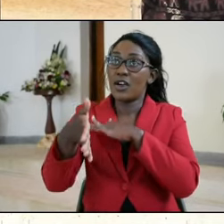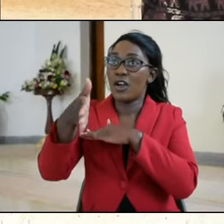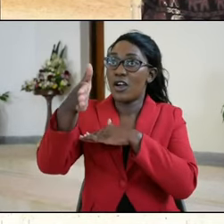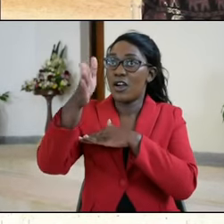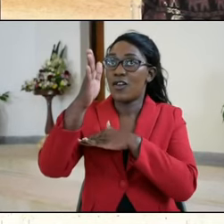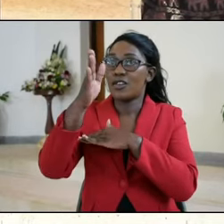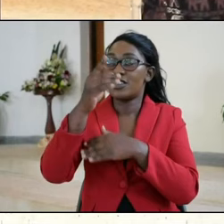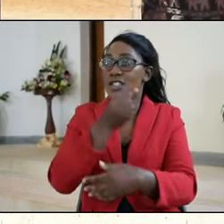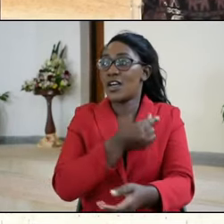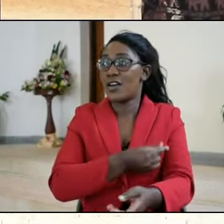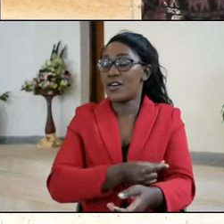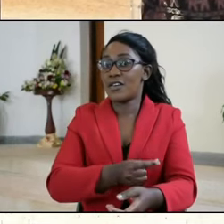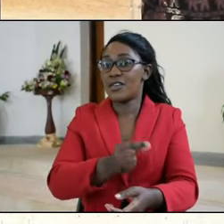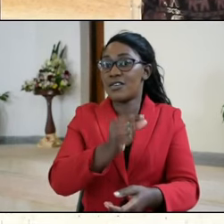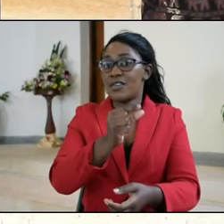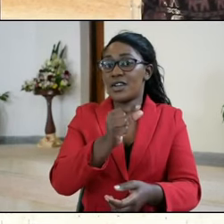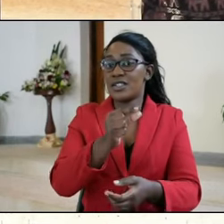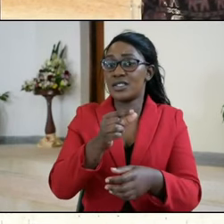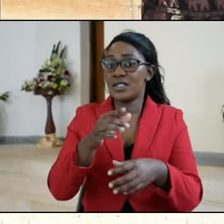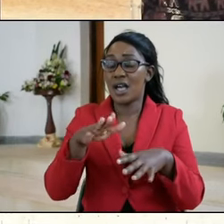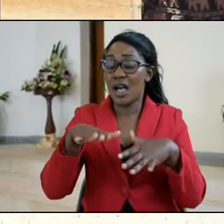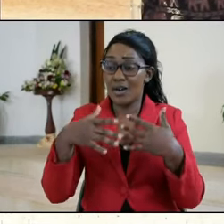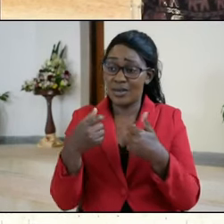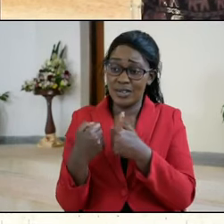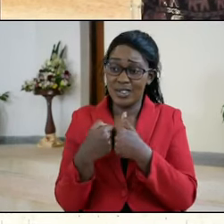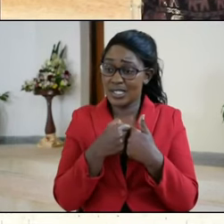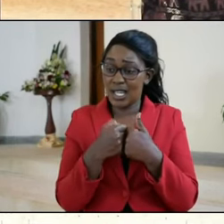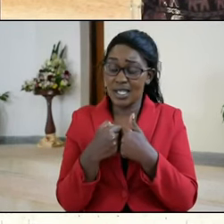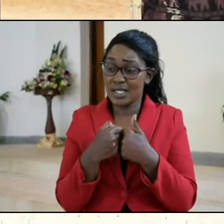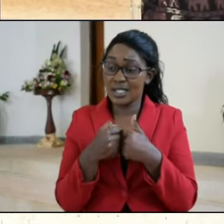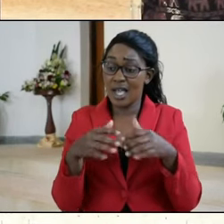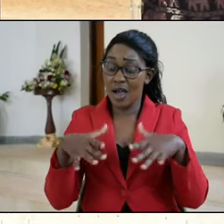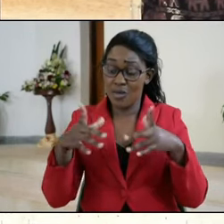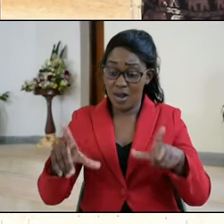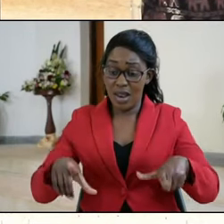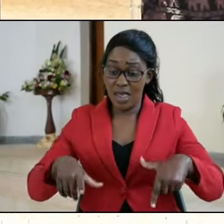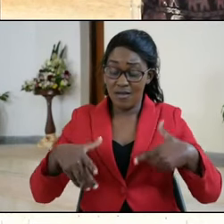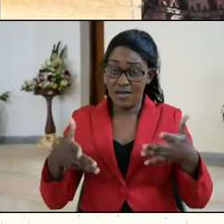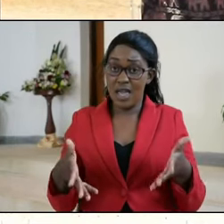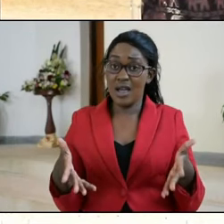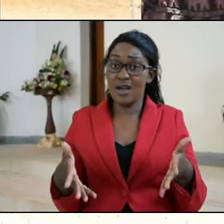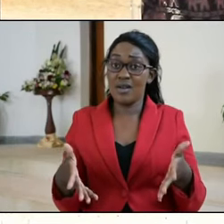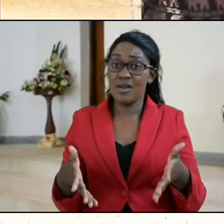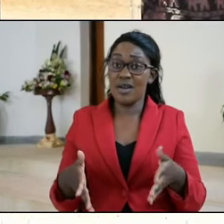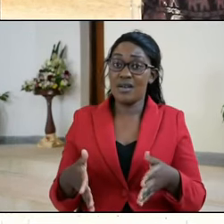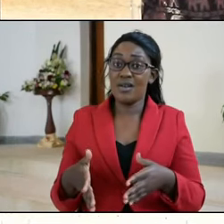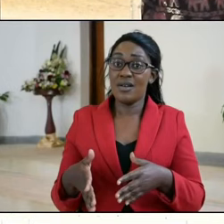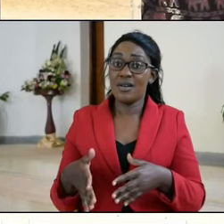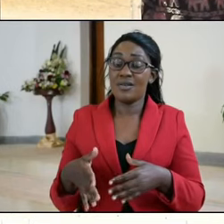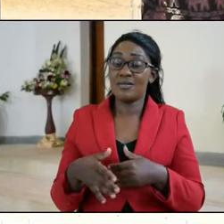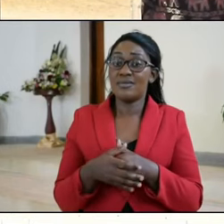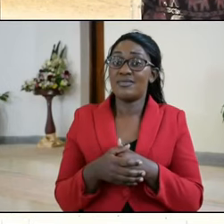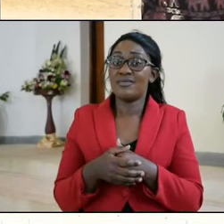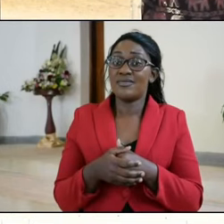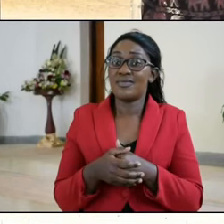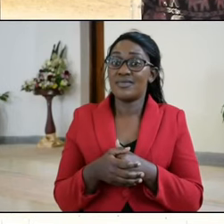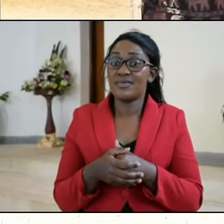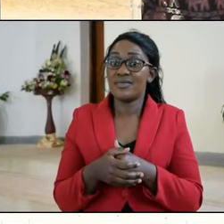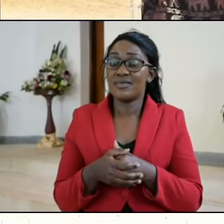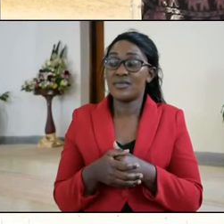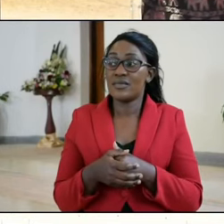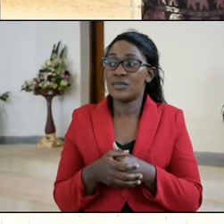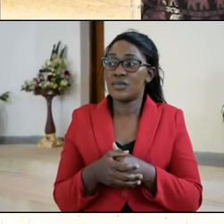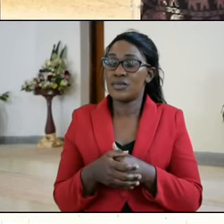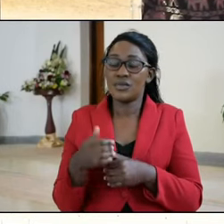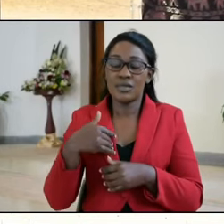pitfalls of postmodern philosophies and other challenges of the present day world. Thank you, Jack. So I hear you two